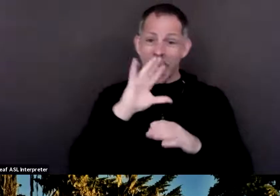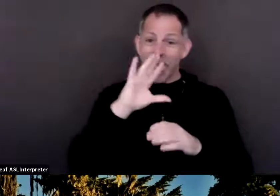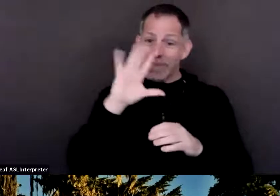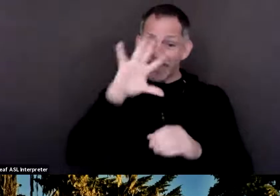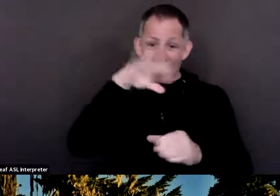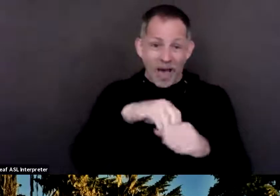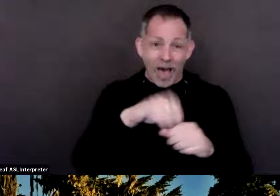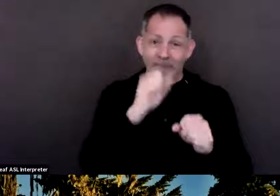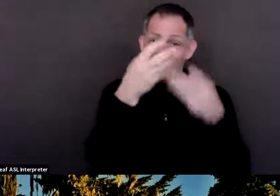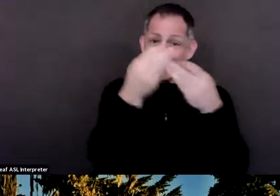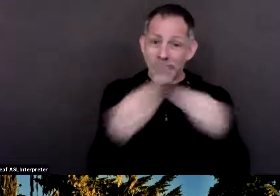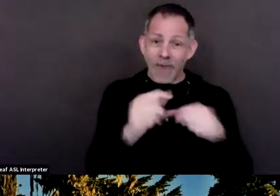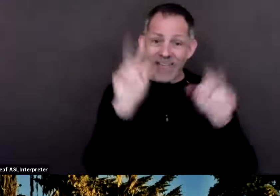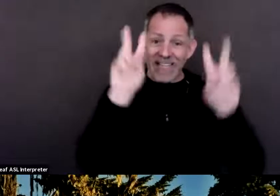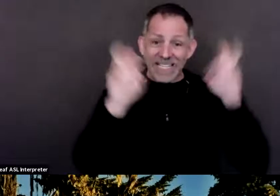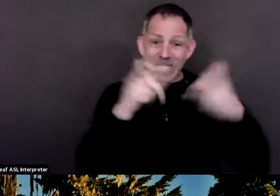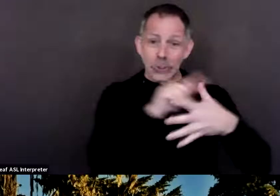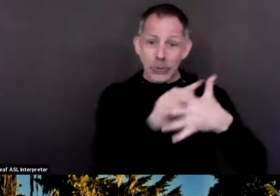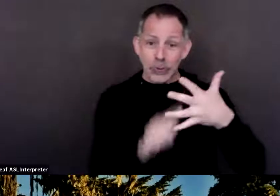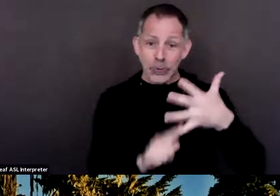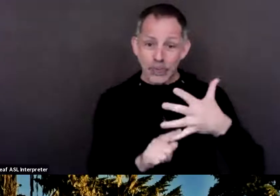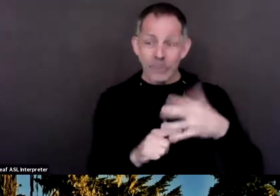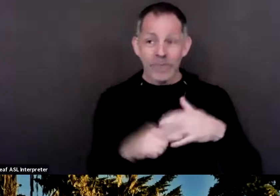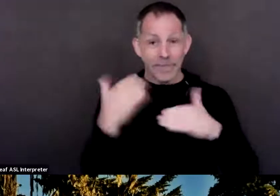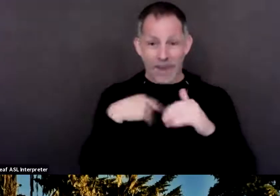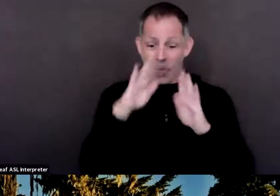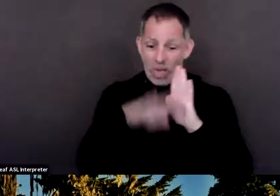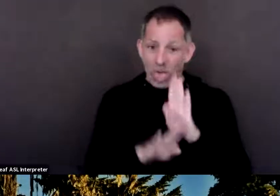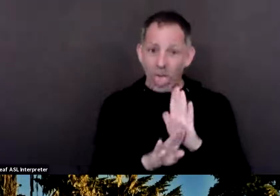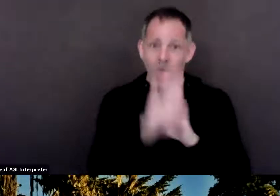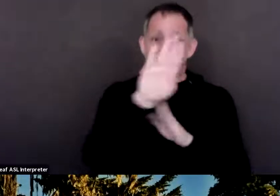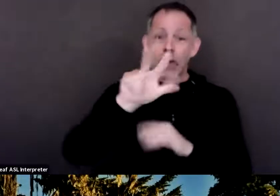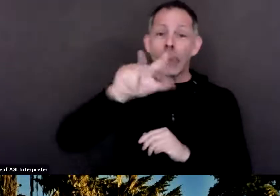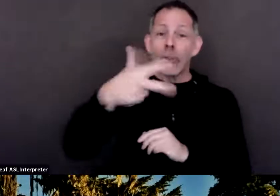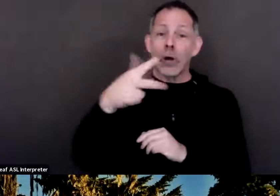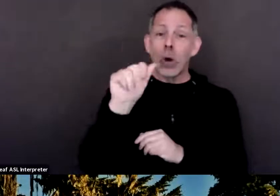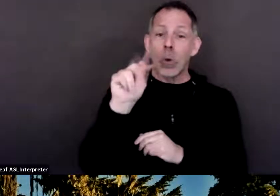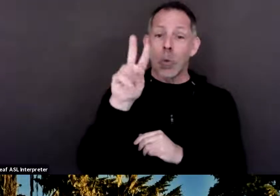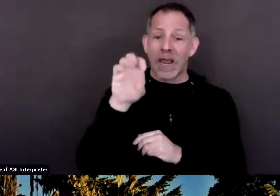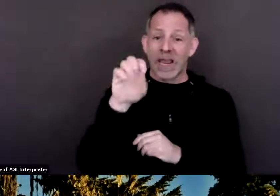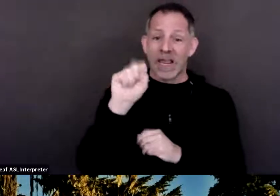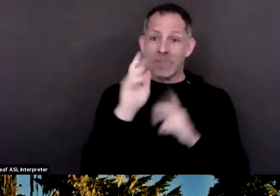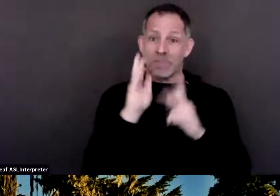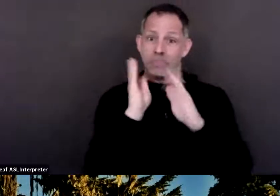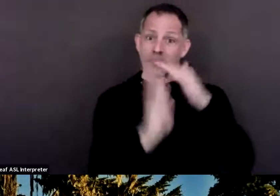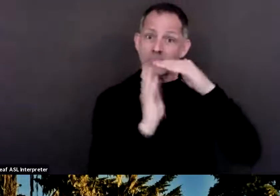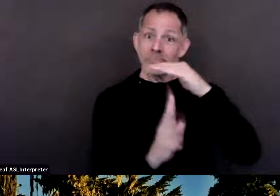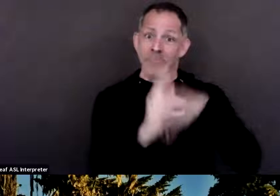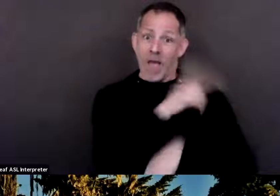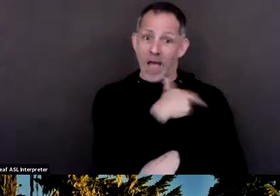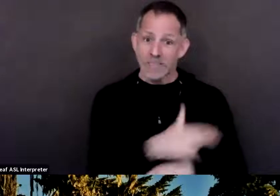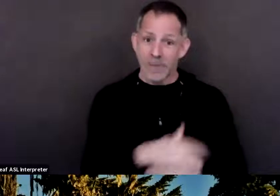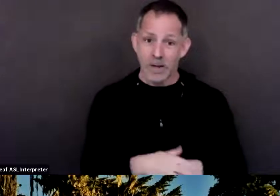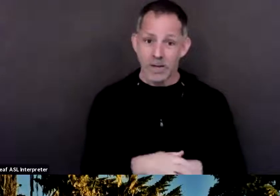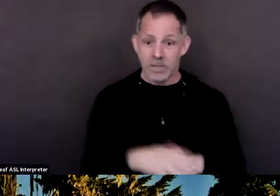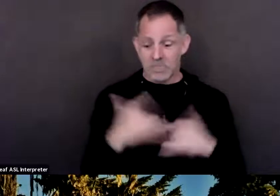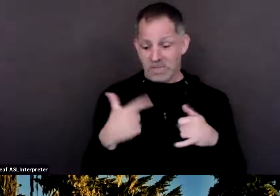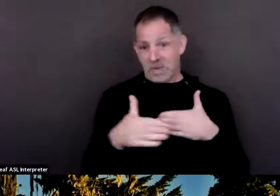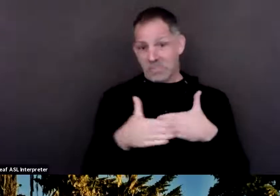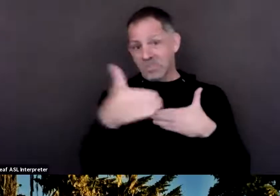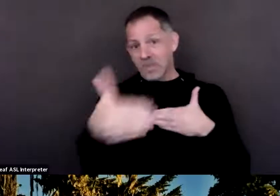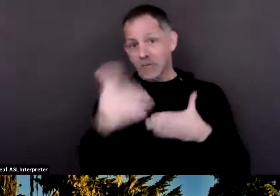either in terms of cases or hospitalizations, it took us just 3 weeks to get from where we are now to rates